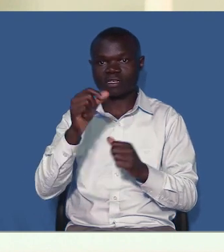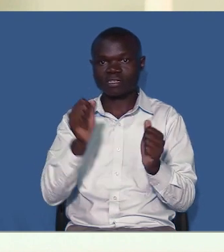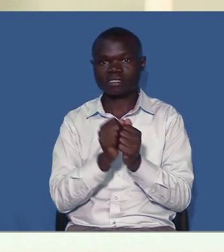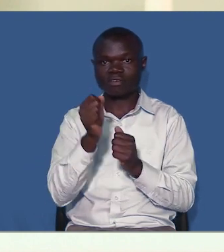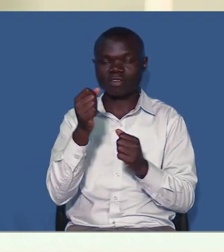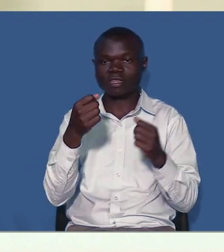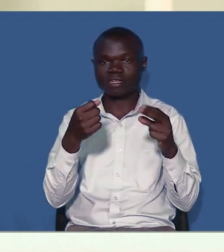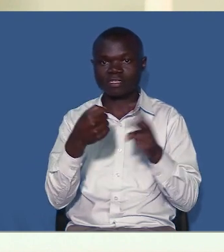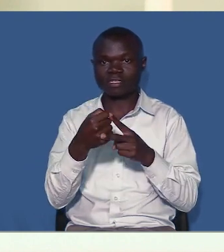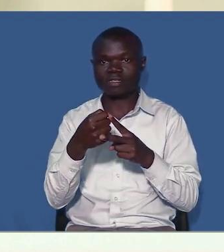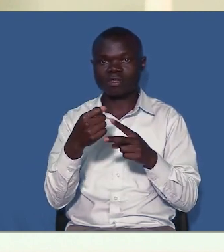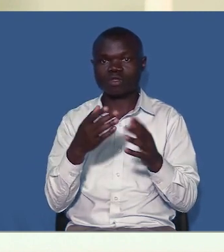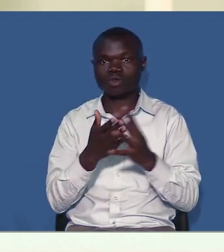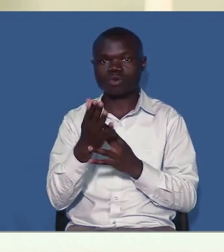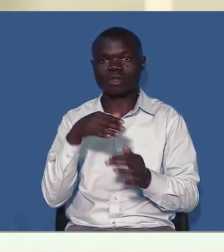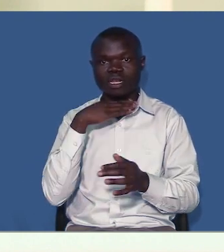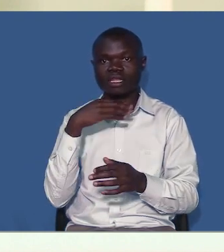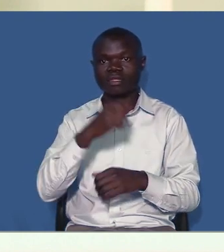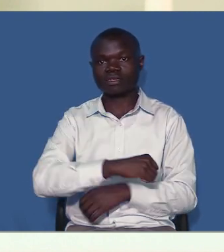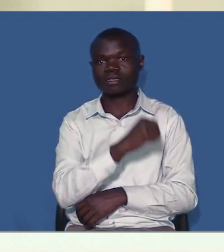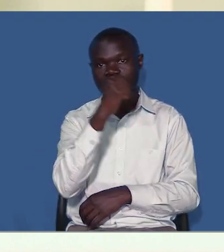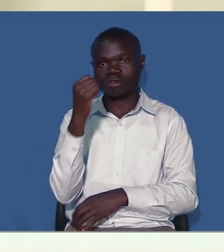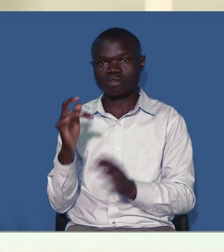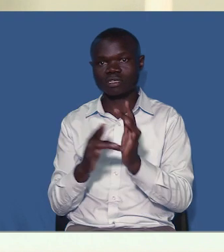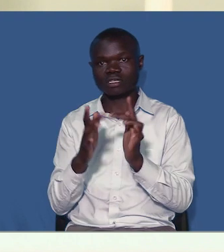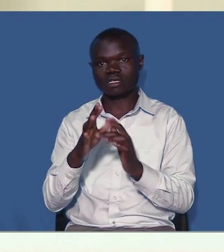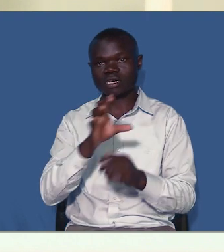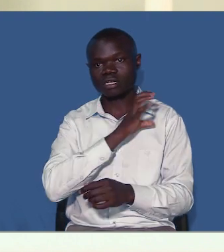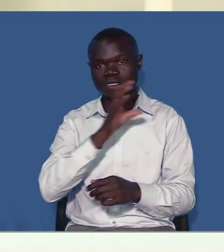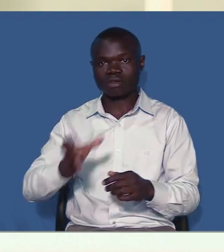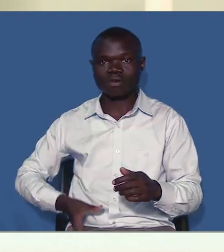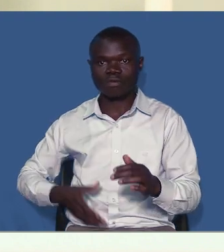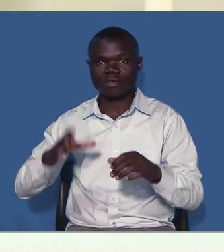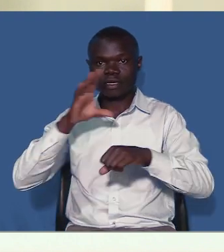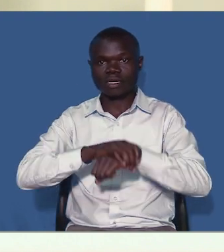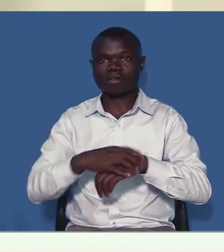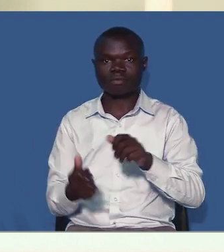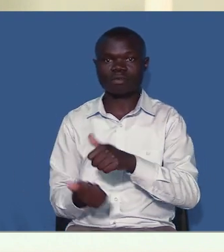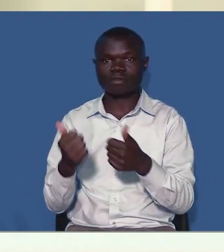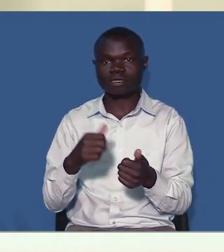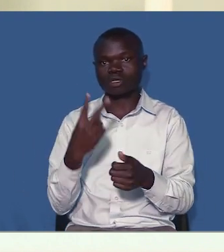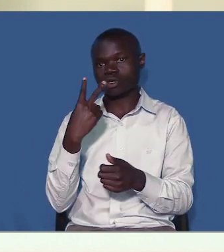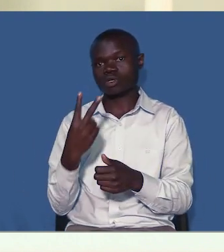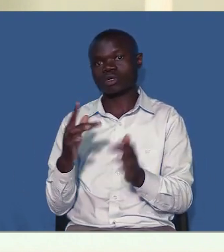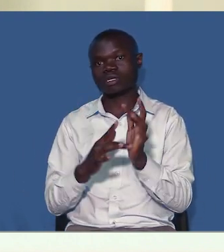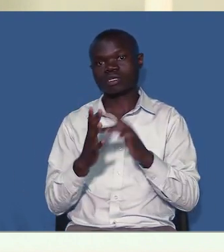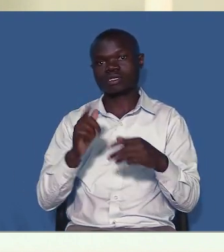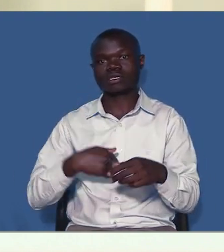resurrection of Jesus Christ, we get to be baptized. And we saw Jesus himself being baptized by John.